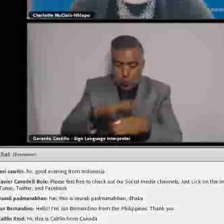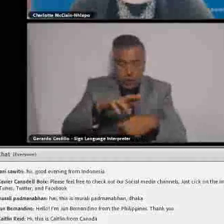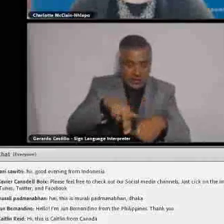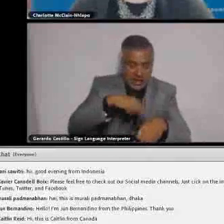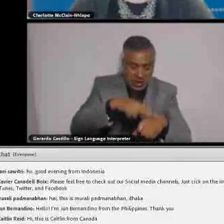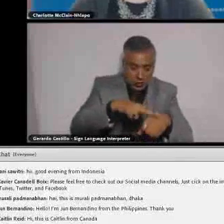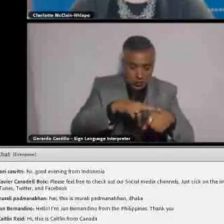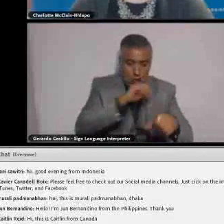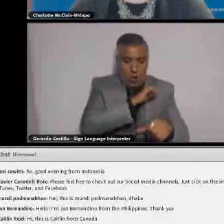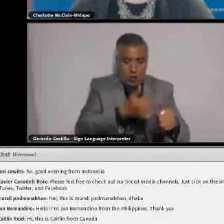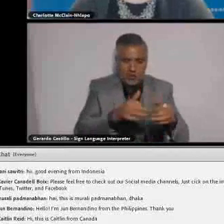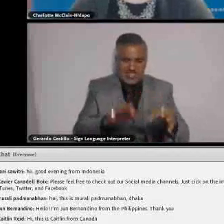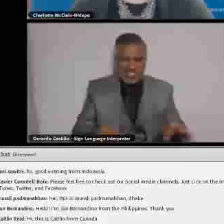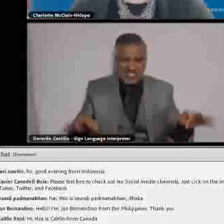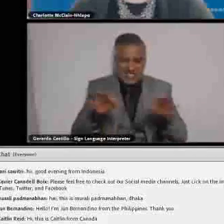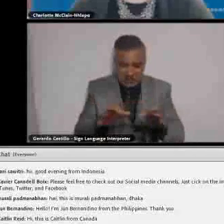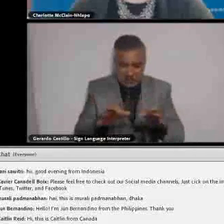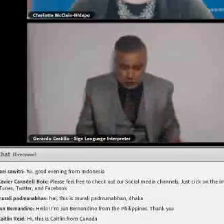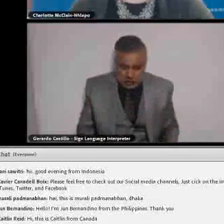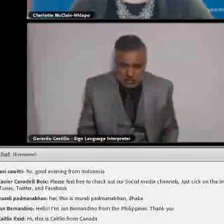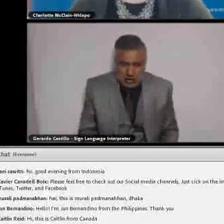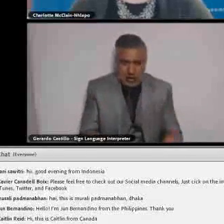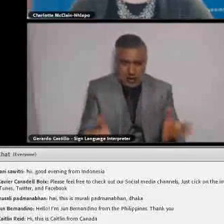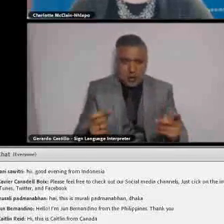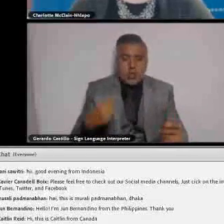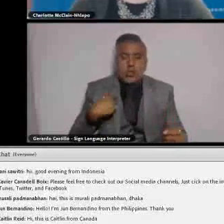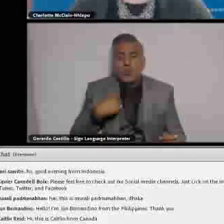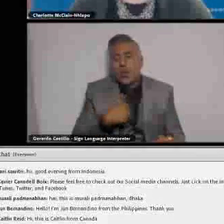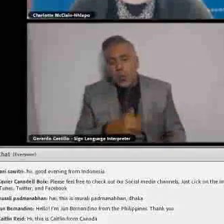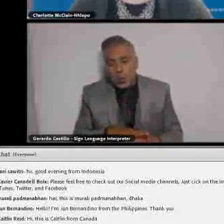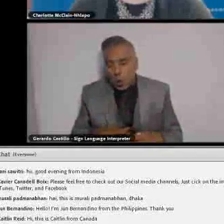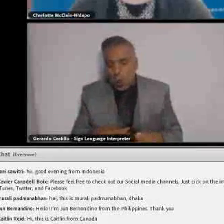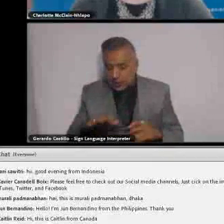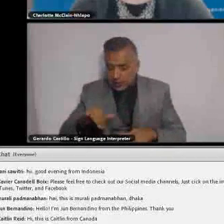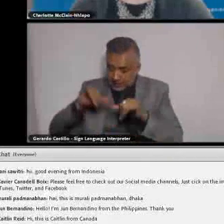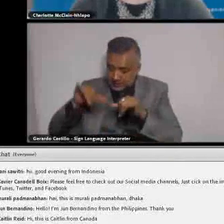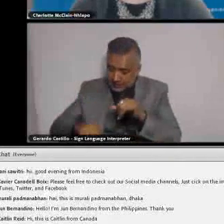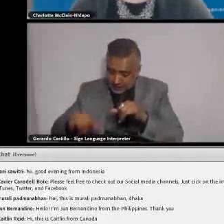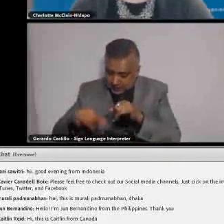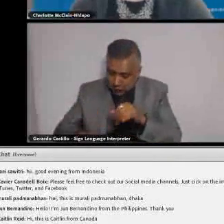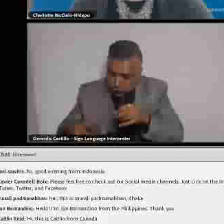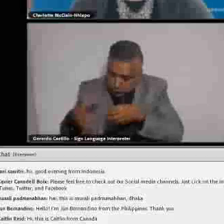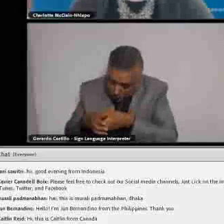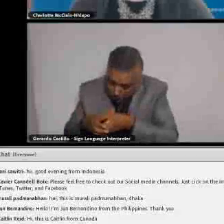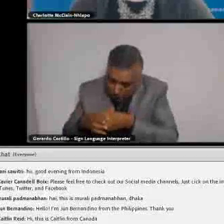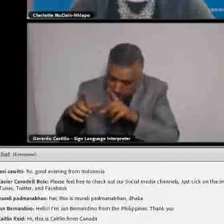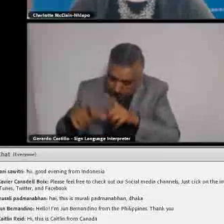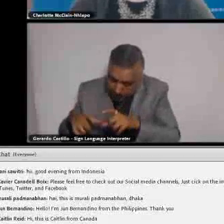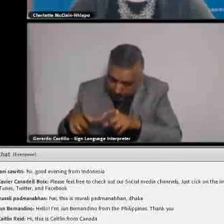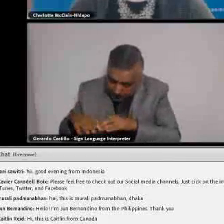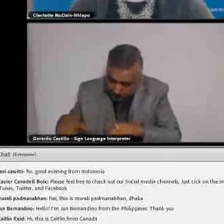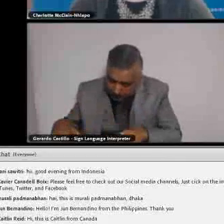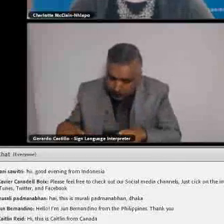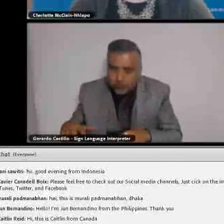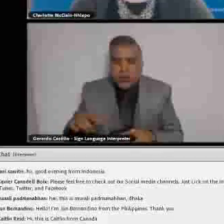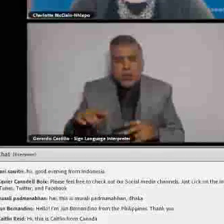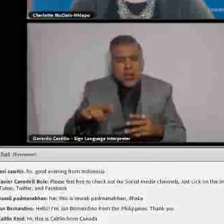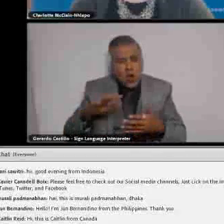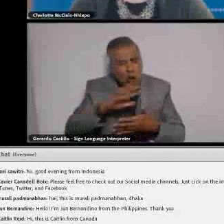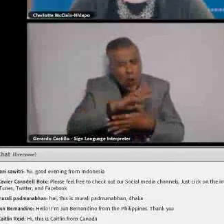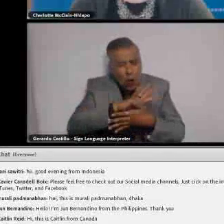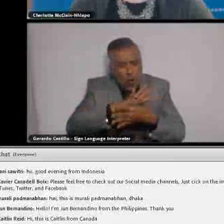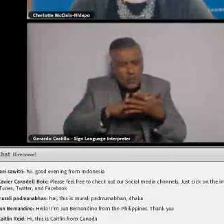scaling up these efforts so that we don't stay at a sort of small scale pilot level. And these approaches need to be